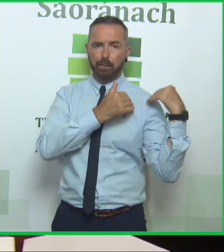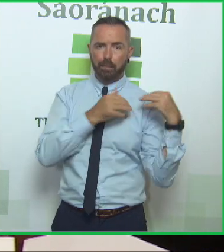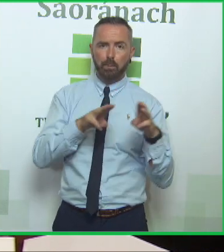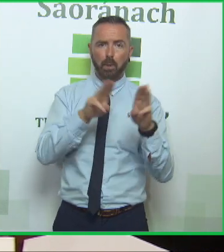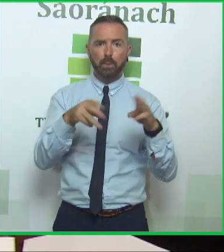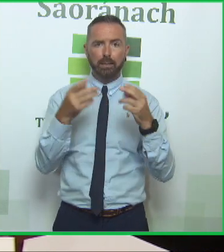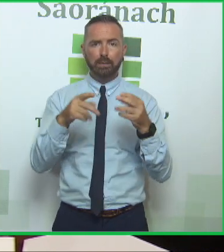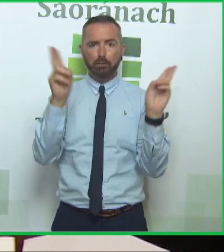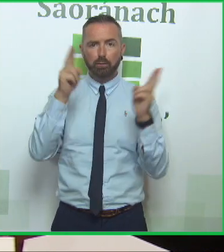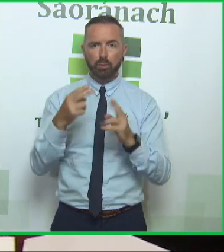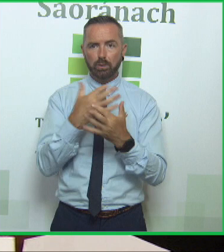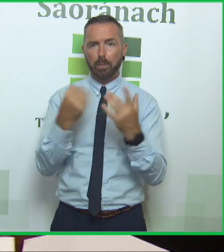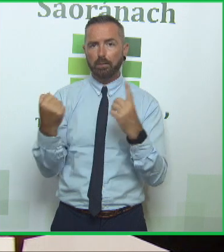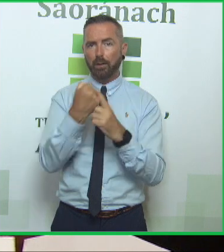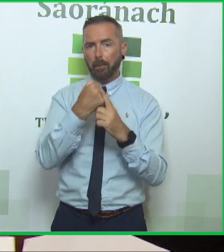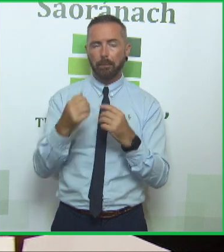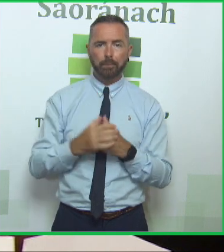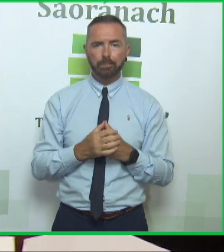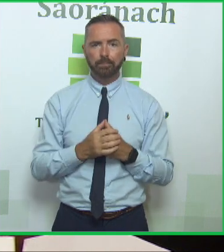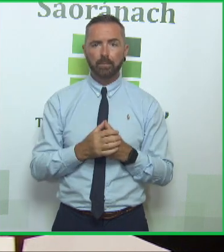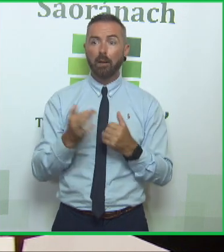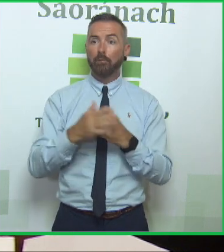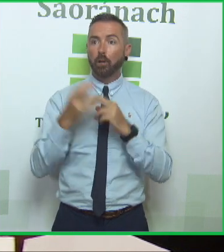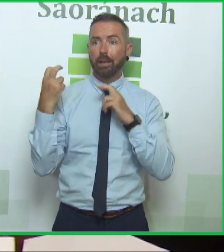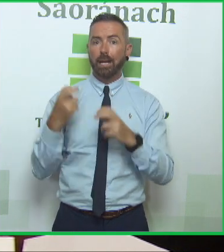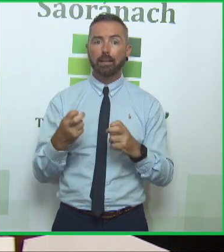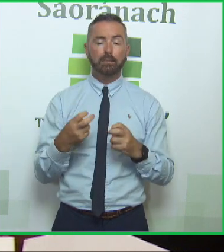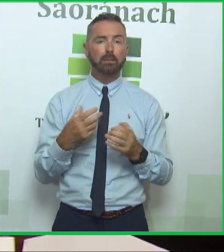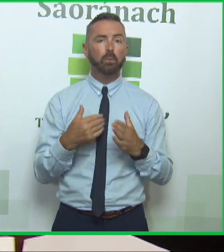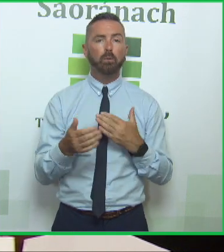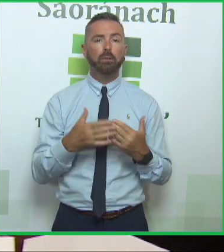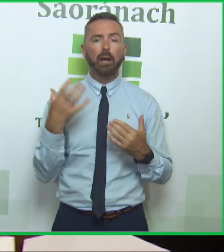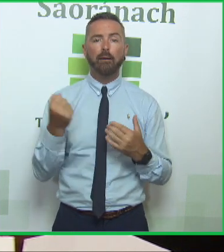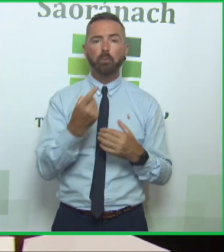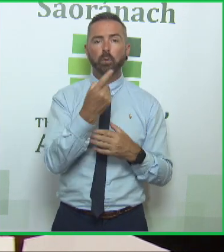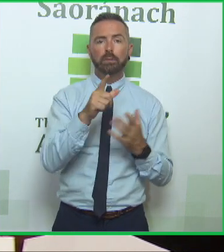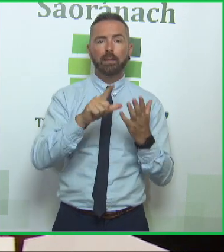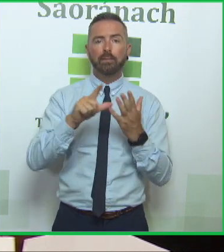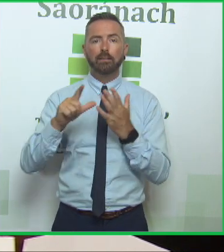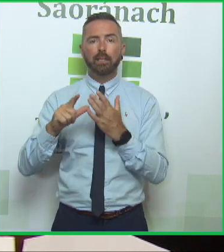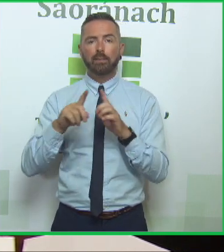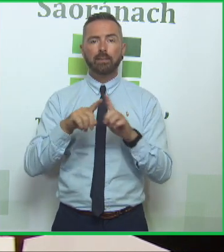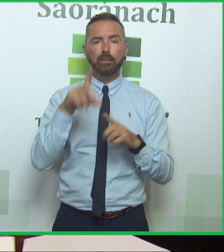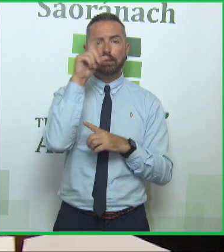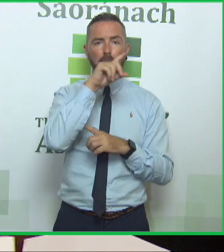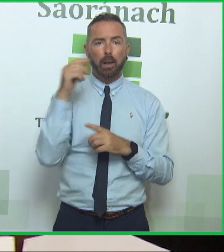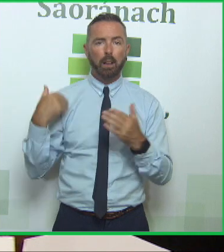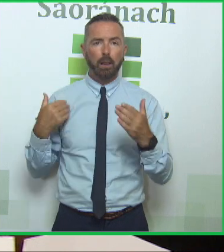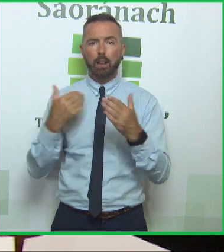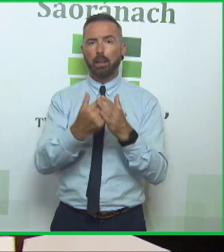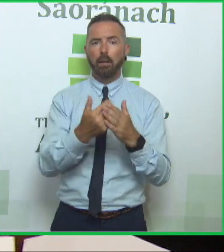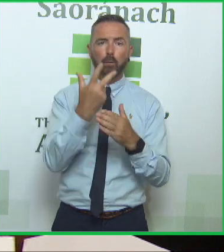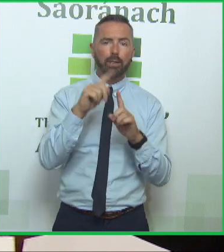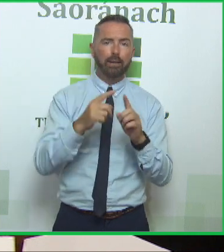our services and reduce the harms. In terms of our analysis, we've had 177 samples so far across the 3